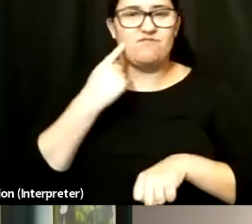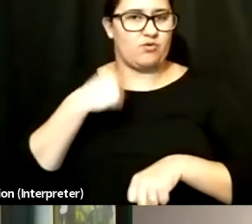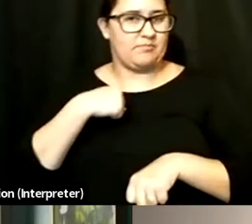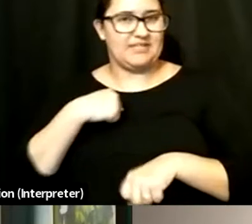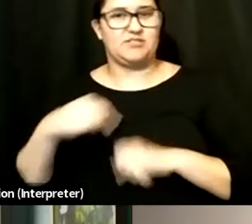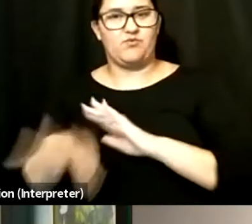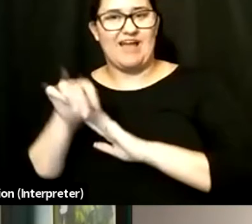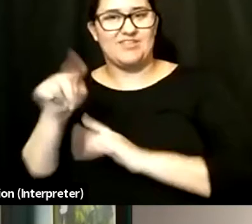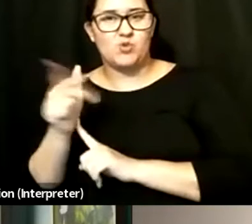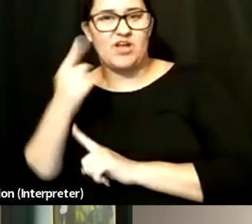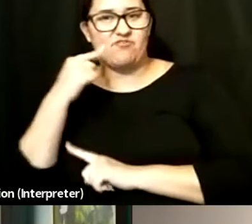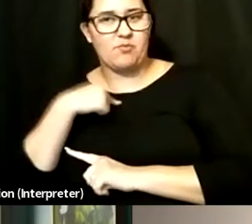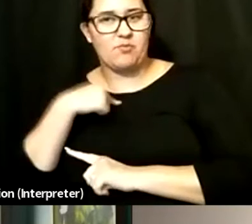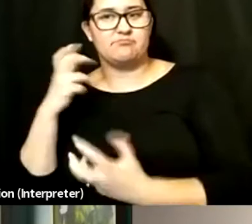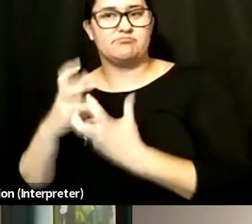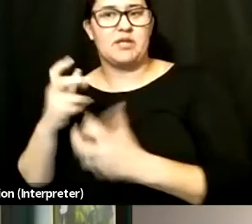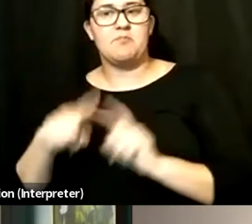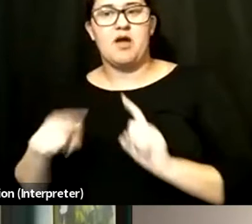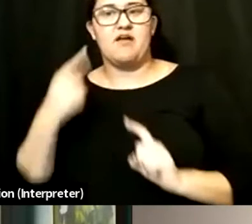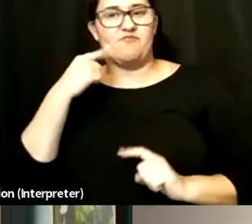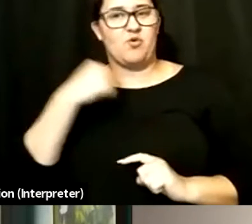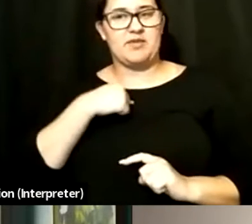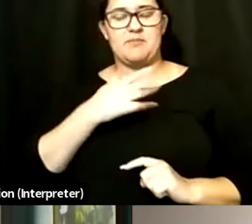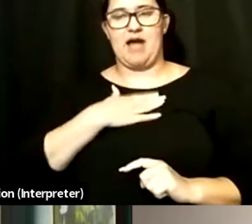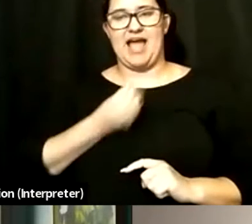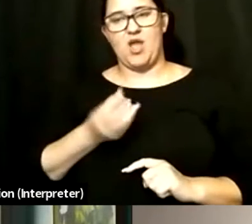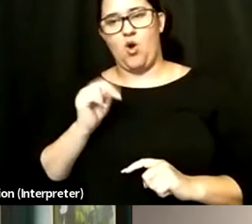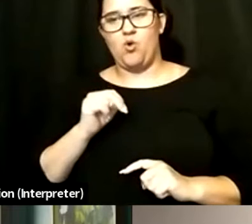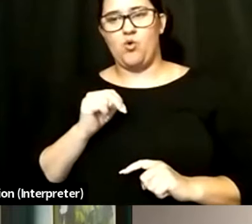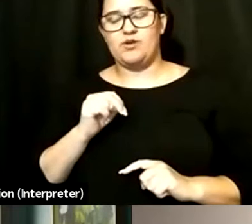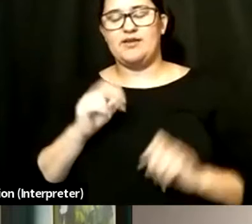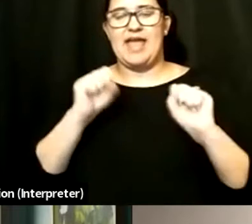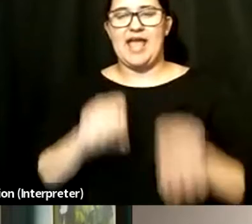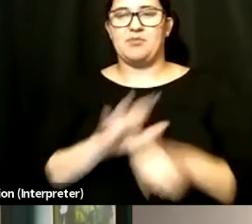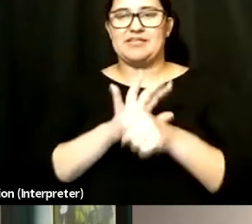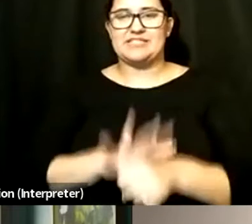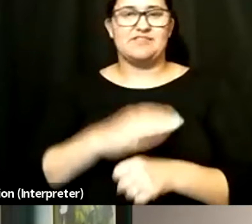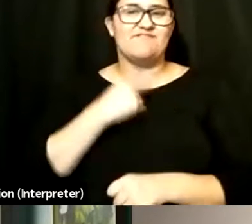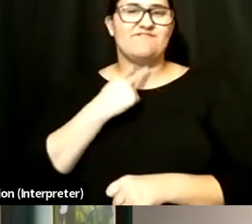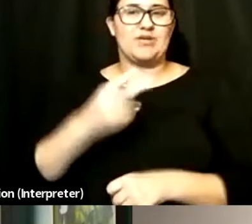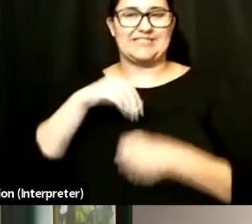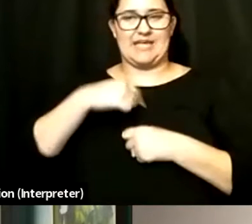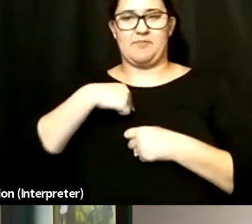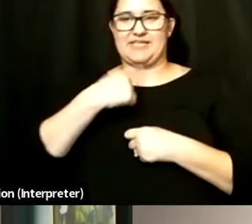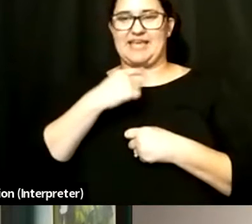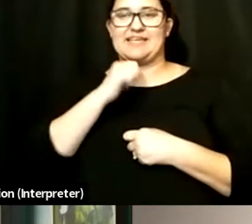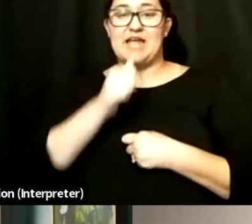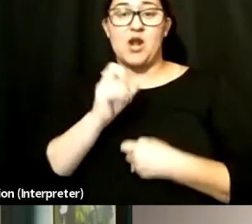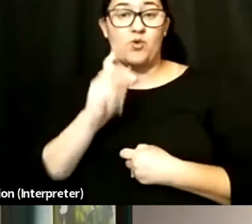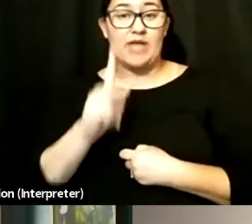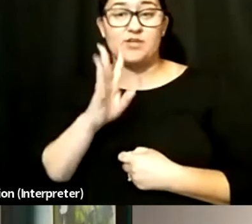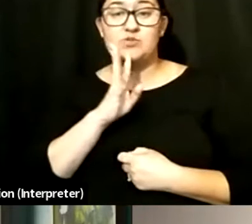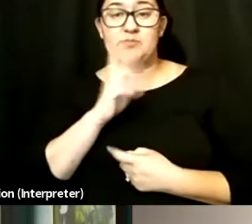that's like my own ableist voice trying to tell me that it's not okay to speak about these things. And